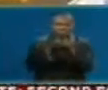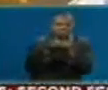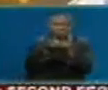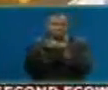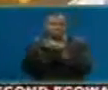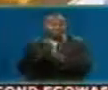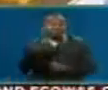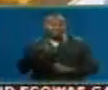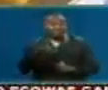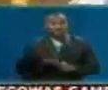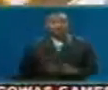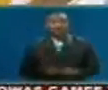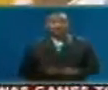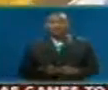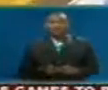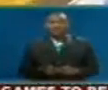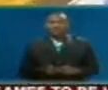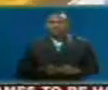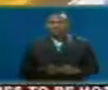agenda.